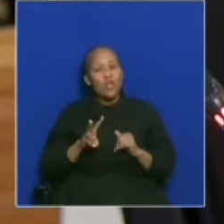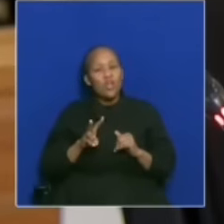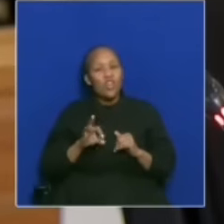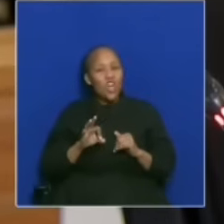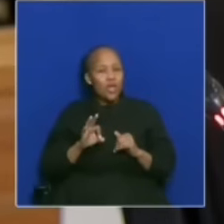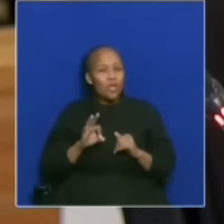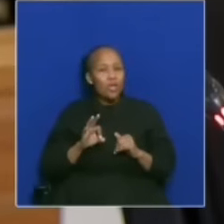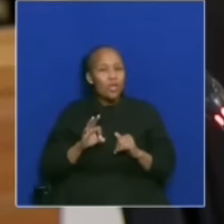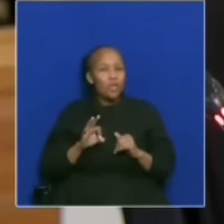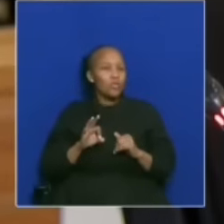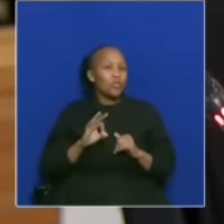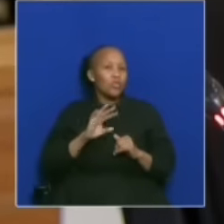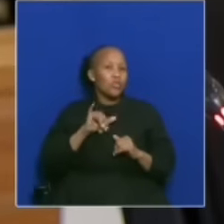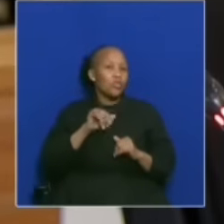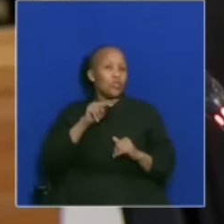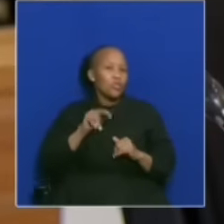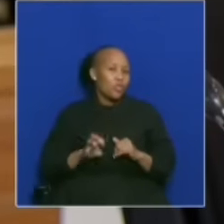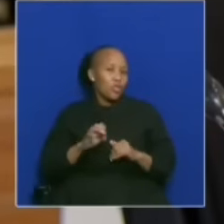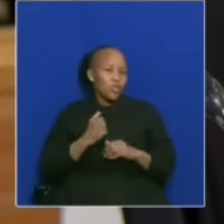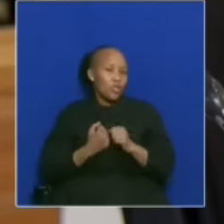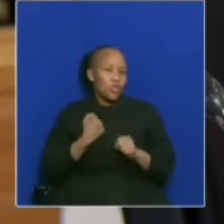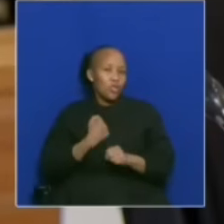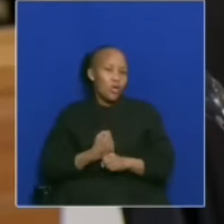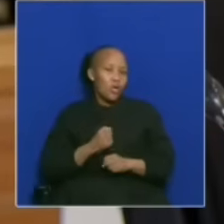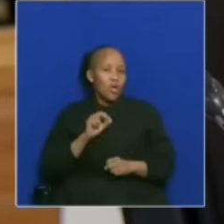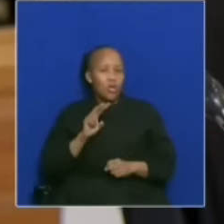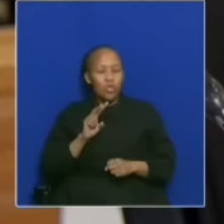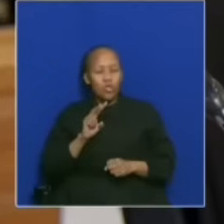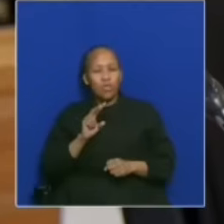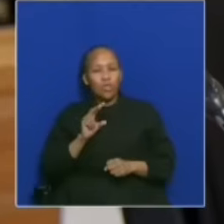2021 at page 6005.